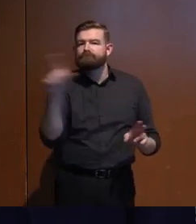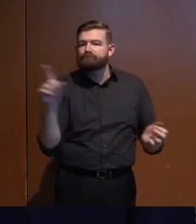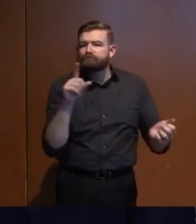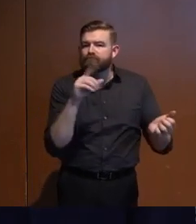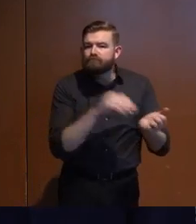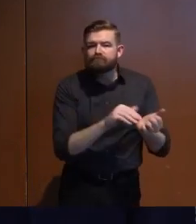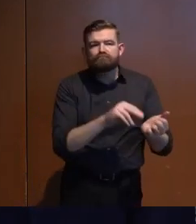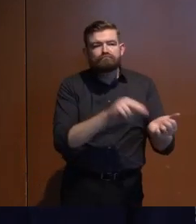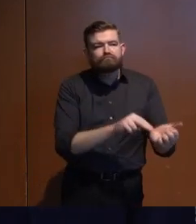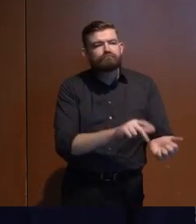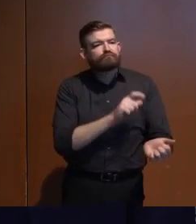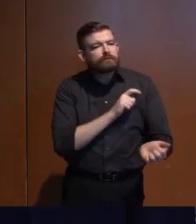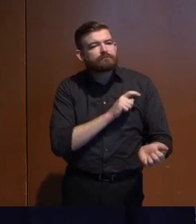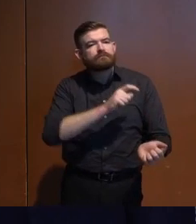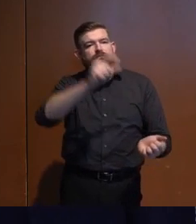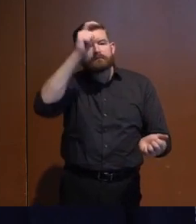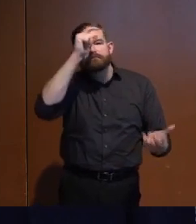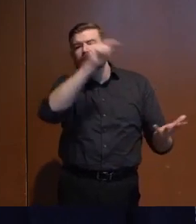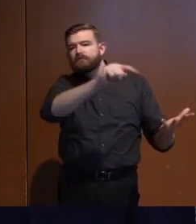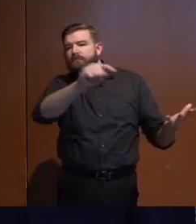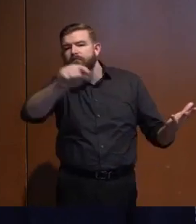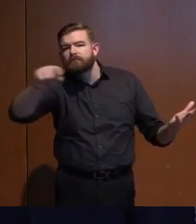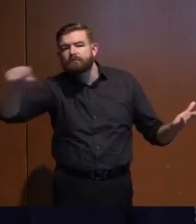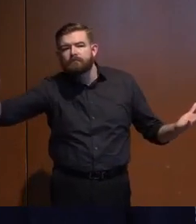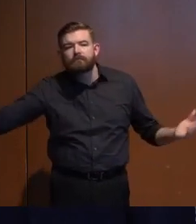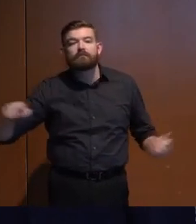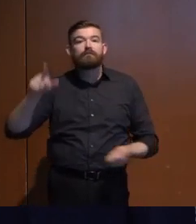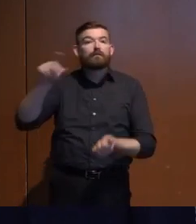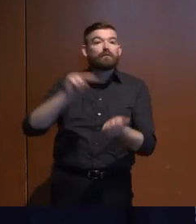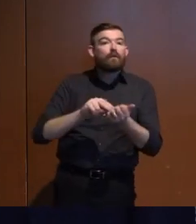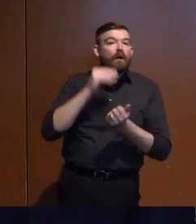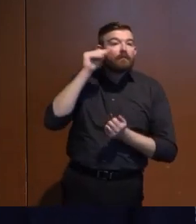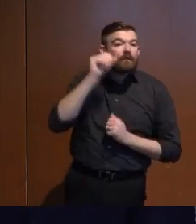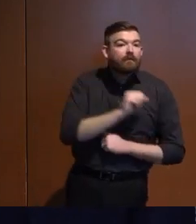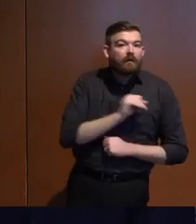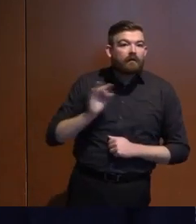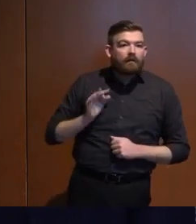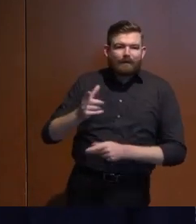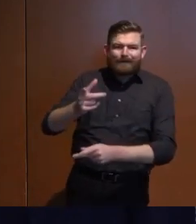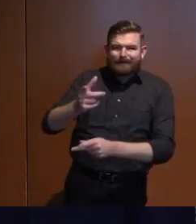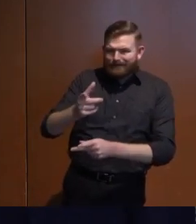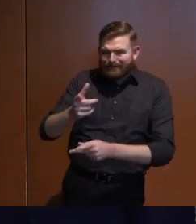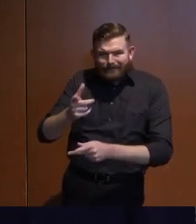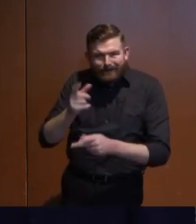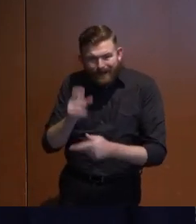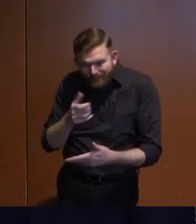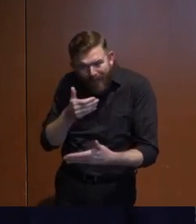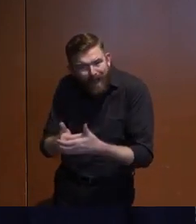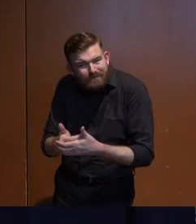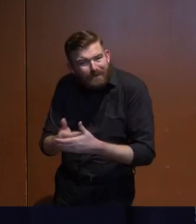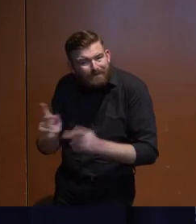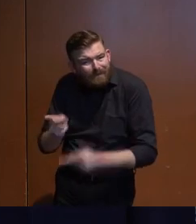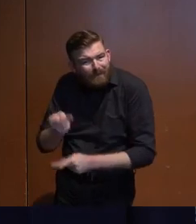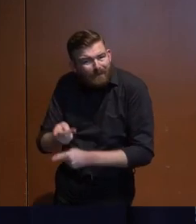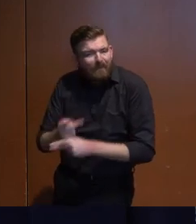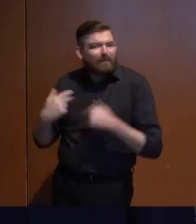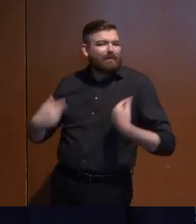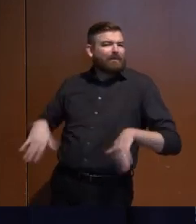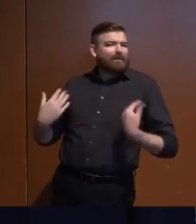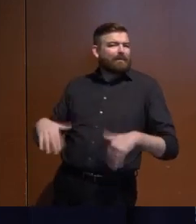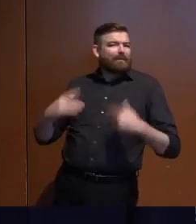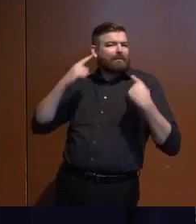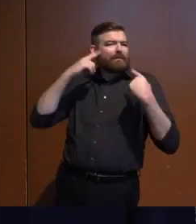in long-term care settings who are caring for patients on the front lines of this public health crisis. I also want to thank employees in grocery